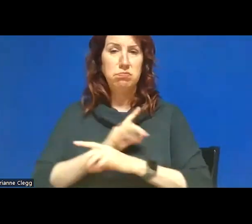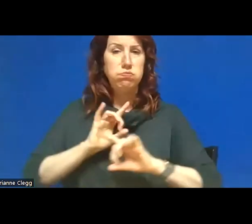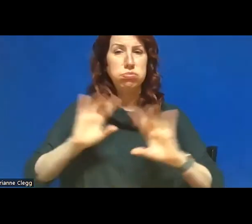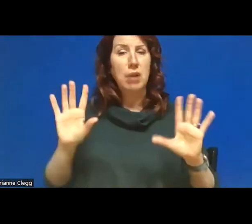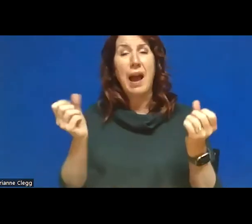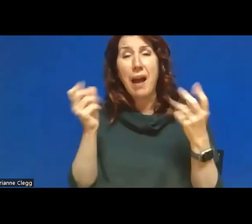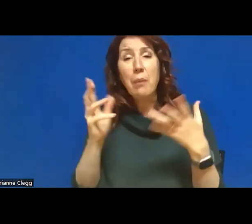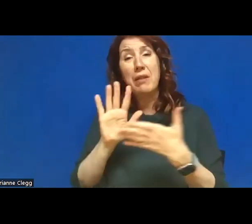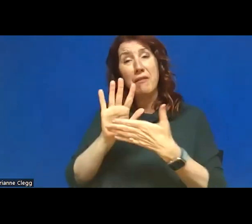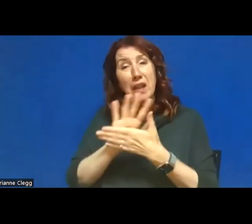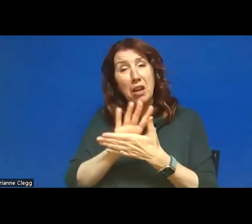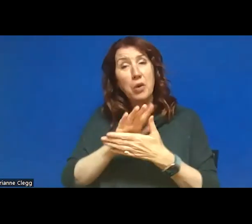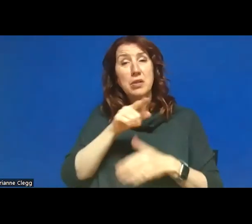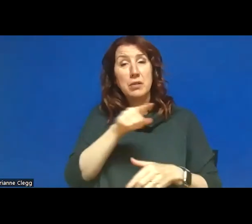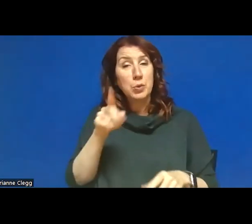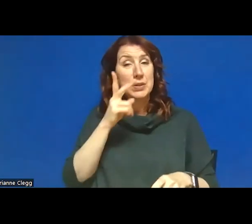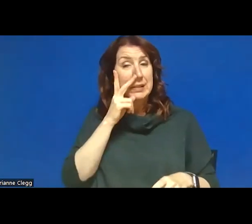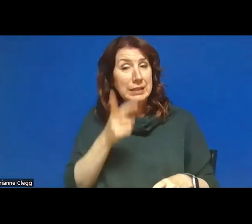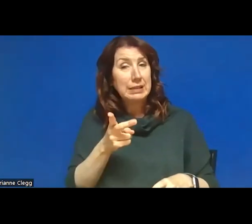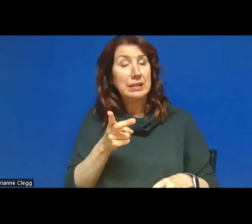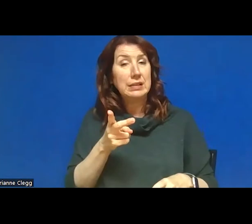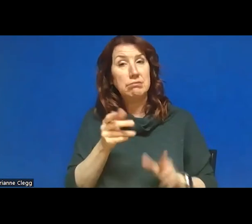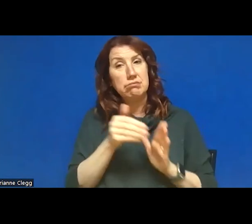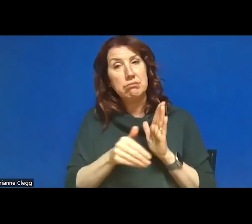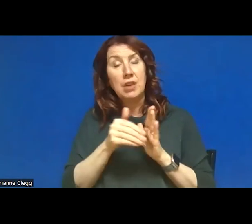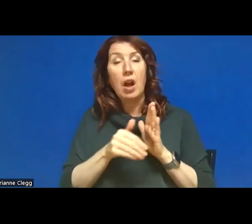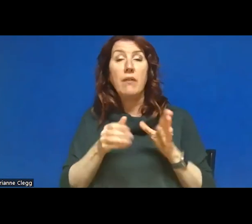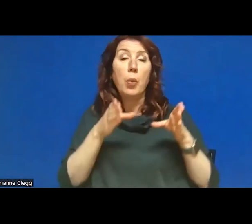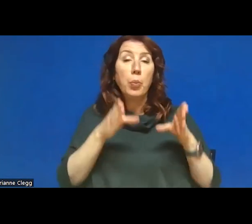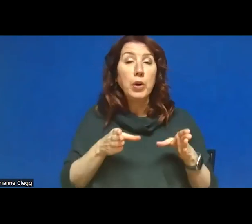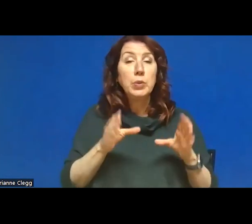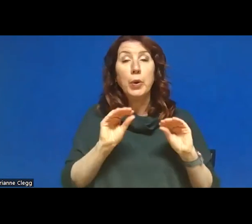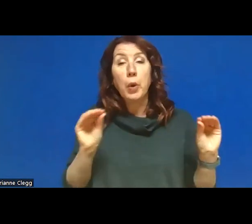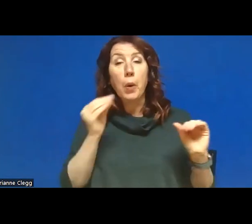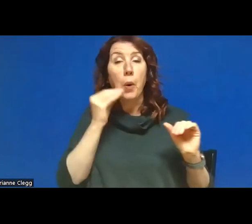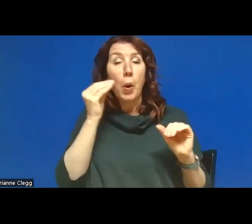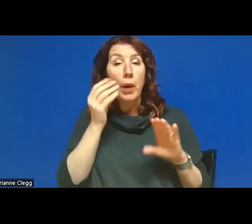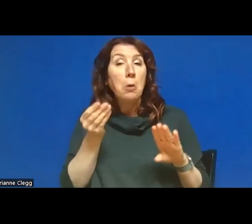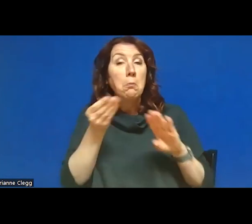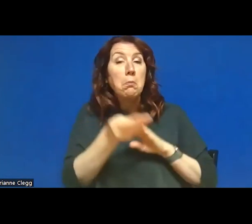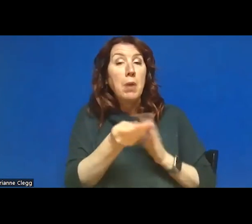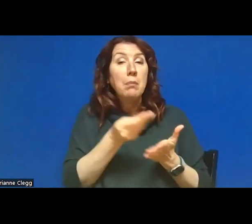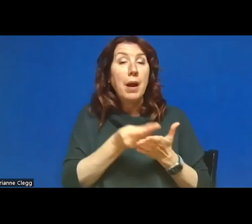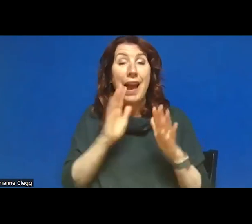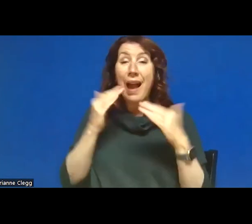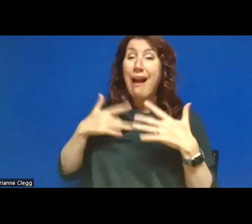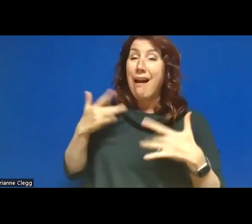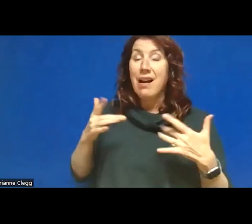many videos have you seen of the homeless people being handed money